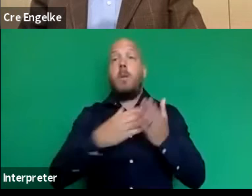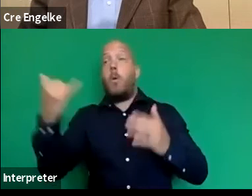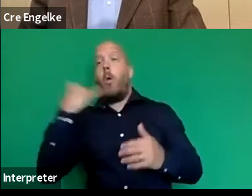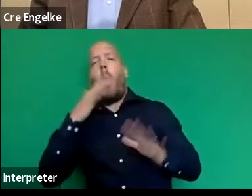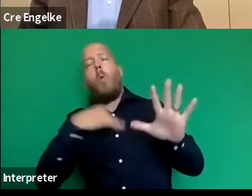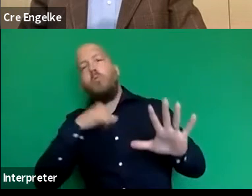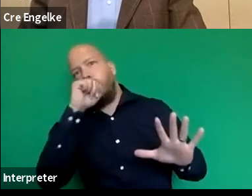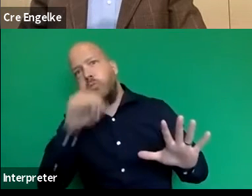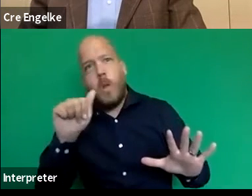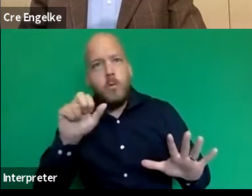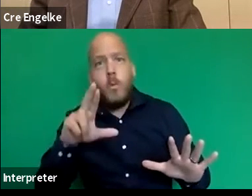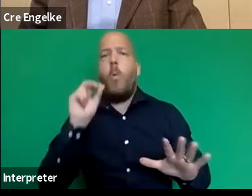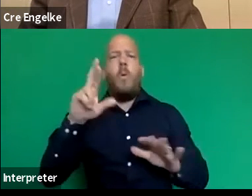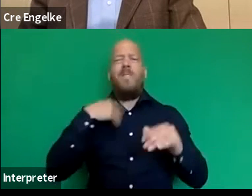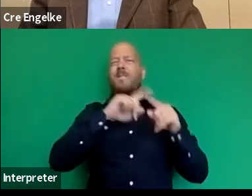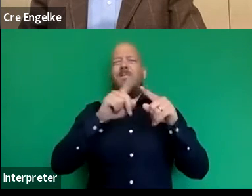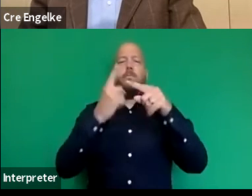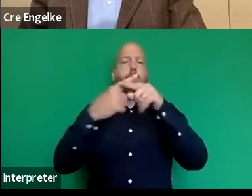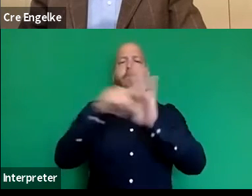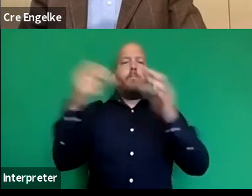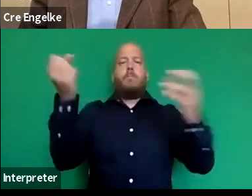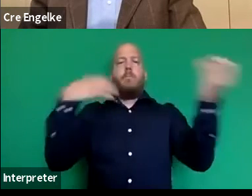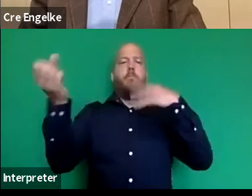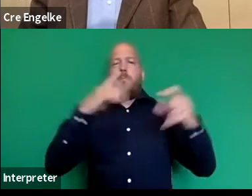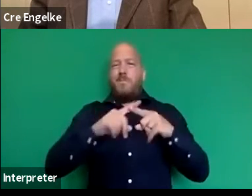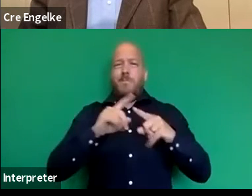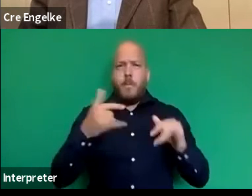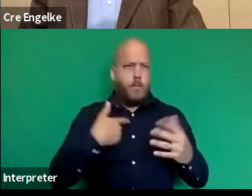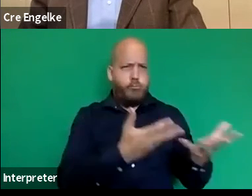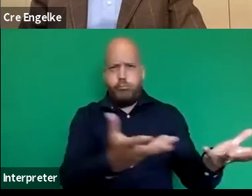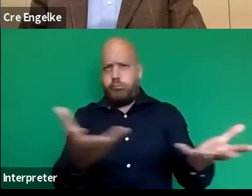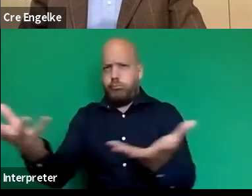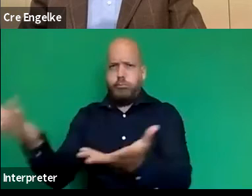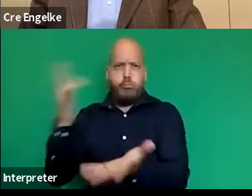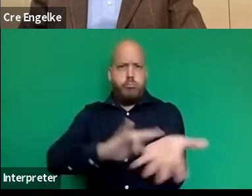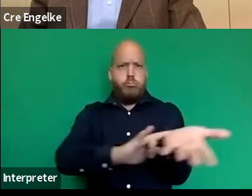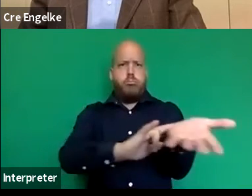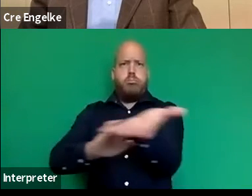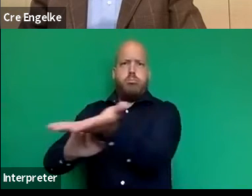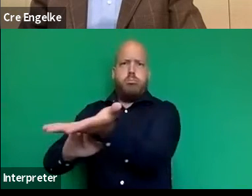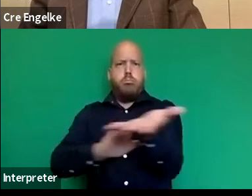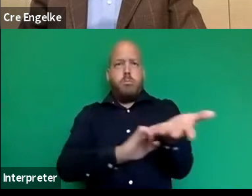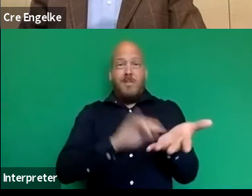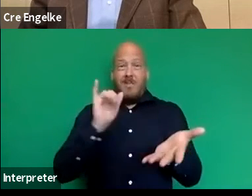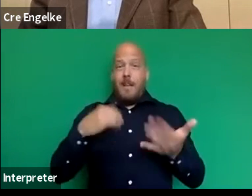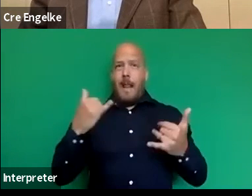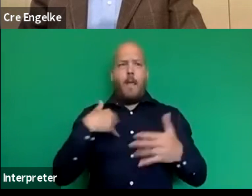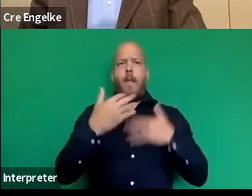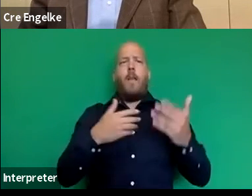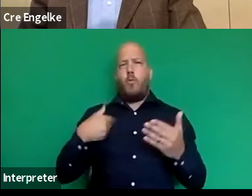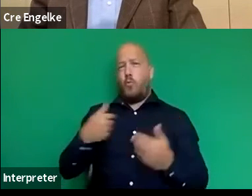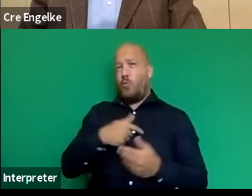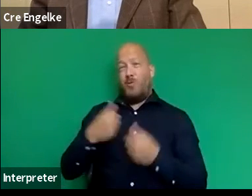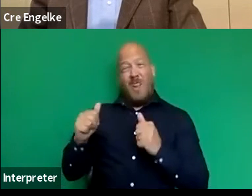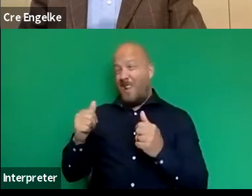that's the principal way that I think commercially we need to advance the ball in terms of what we offer.